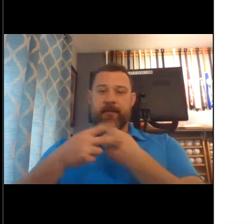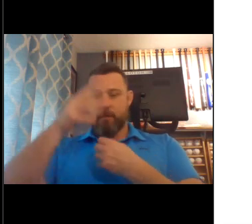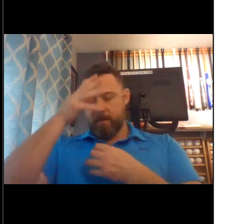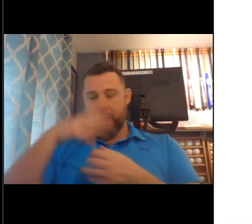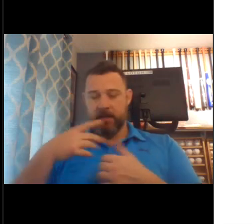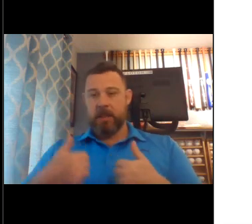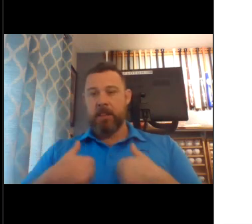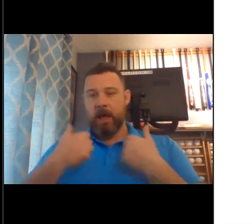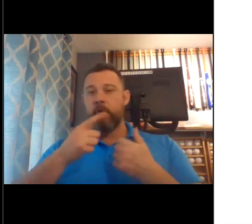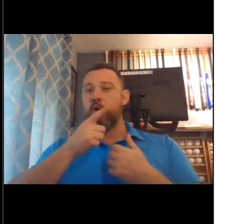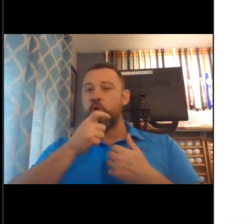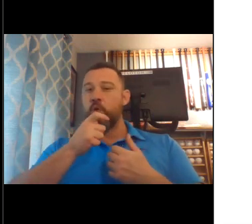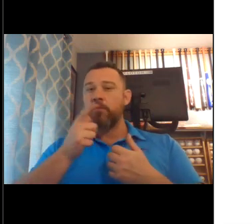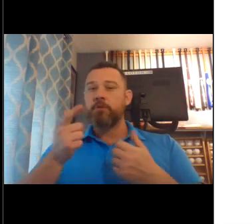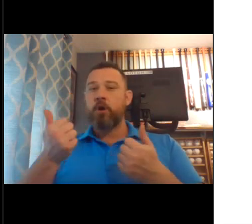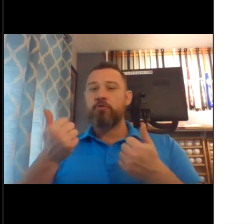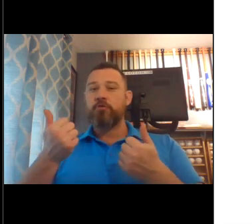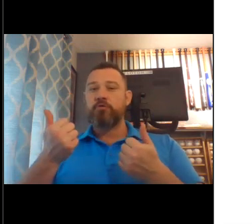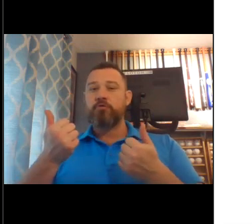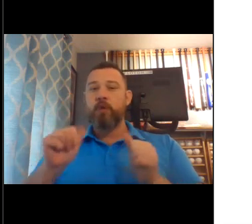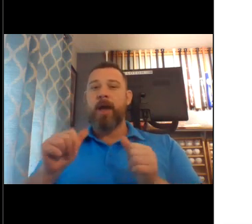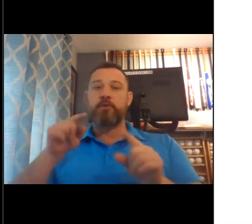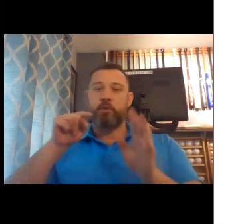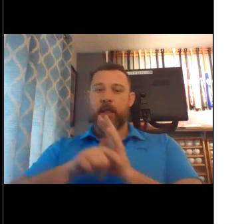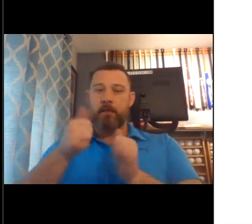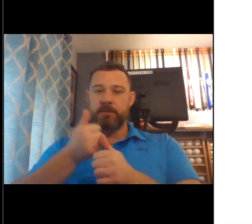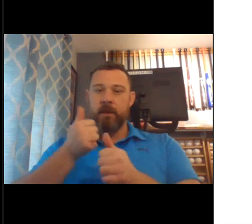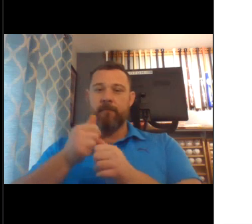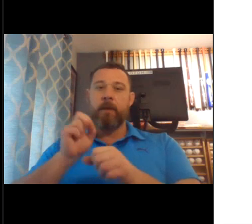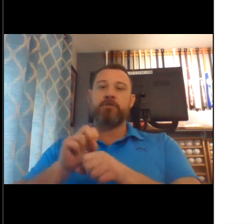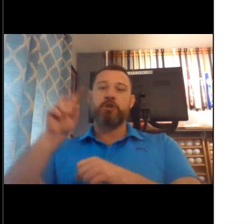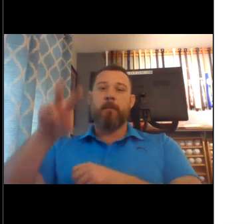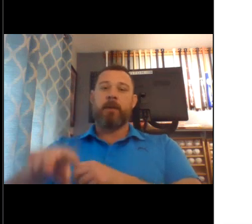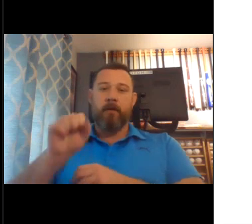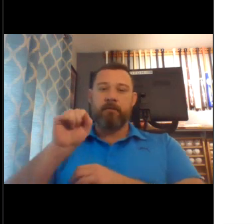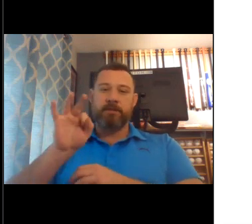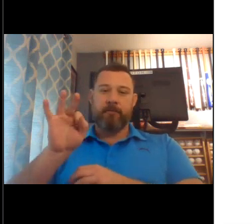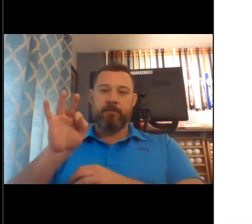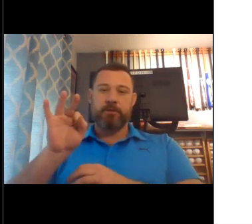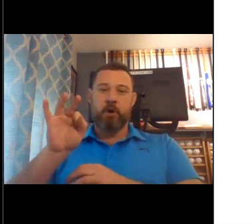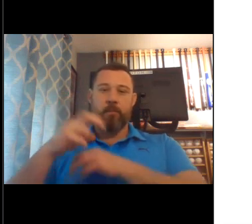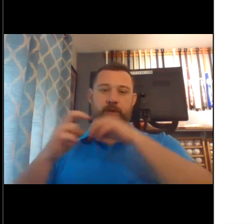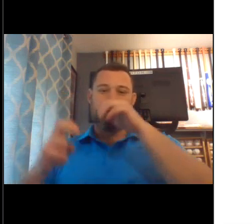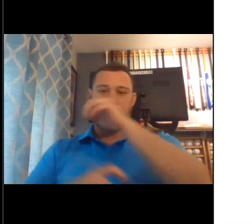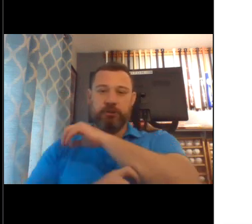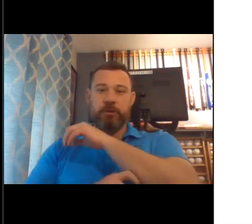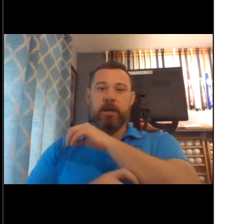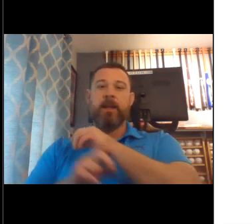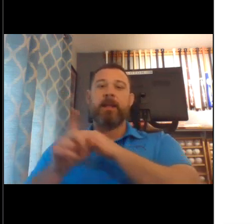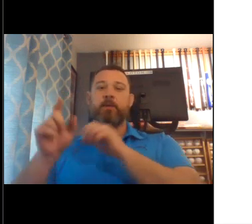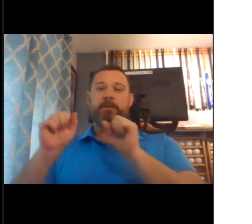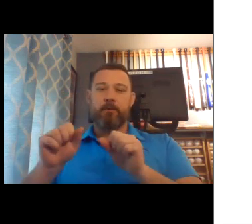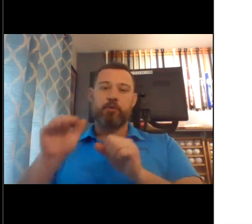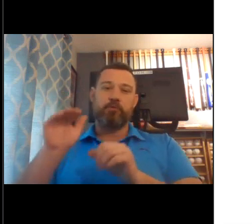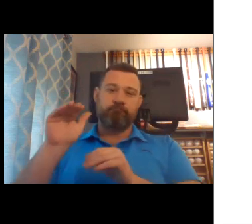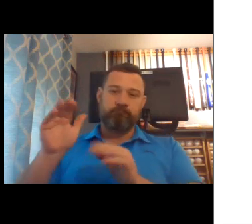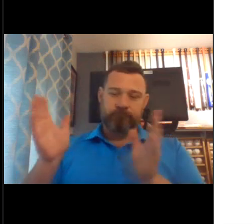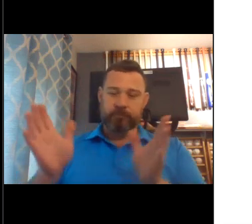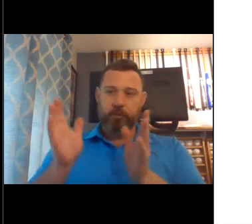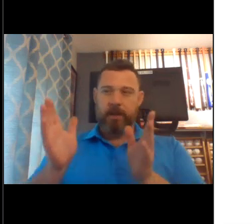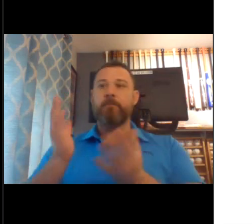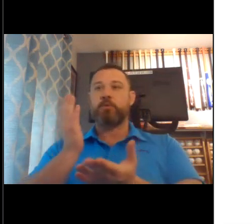is trying to commit suicide by jumping off the San Francisco-Oakland Bay Bridge and was able to persuade him to